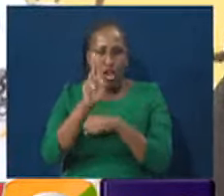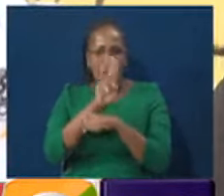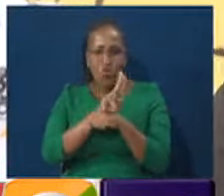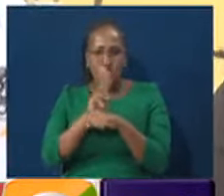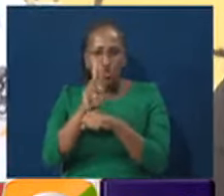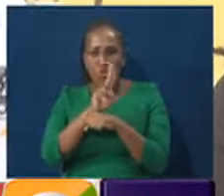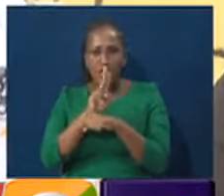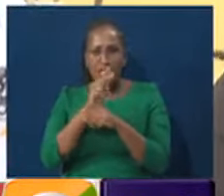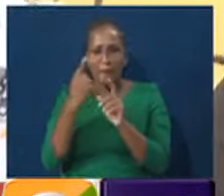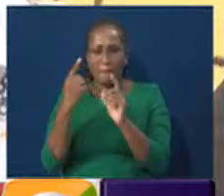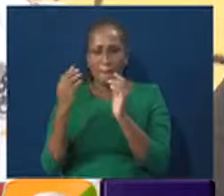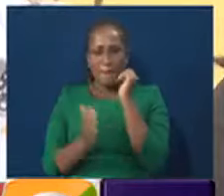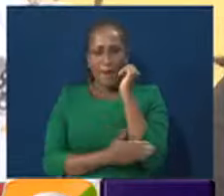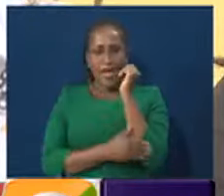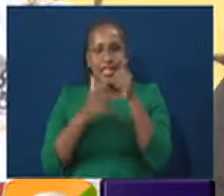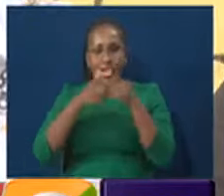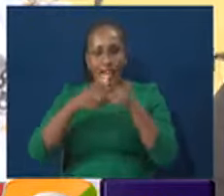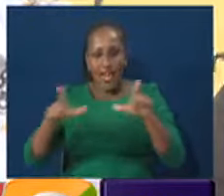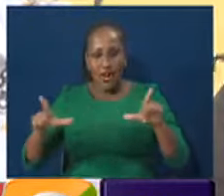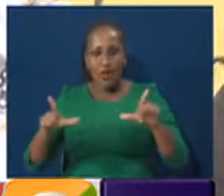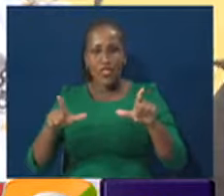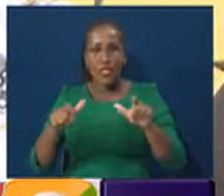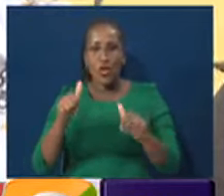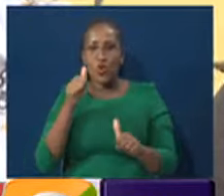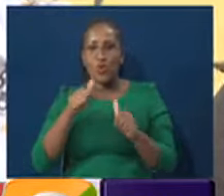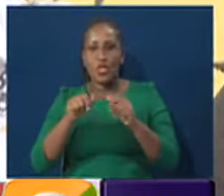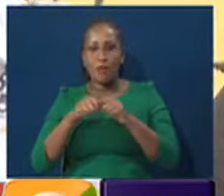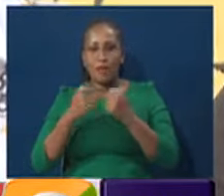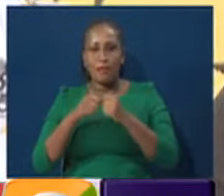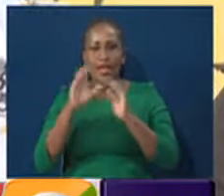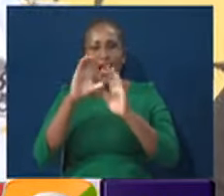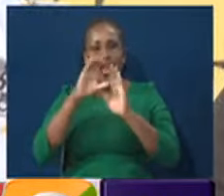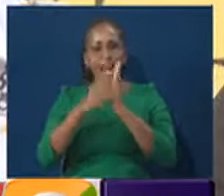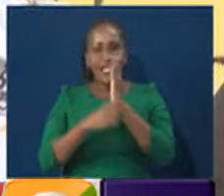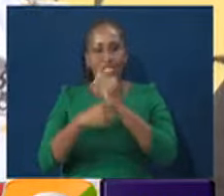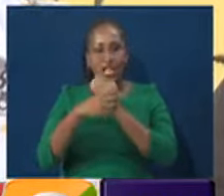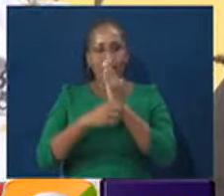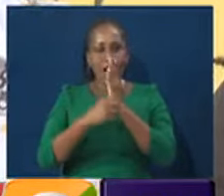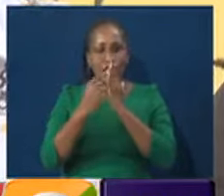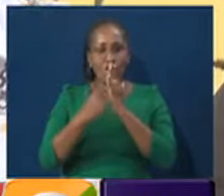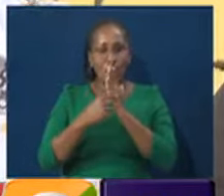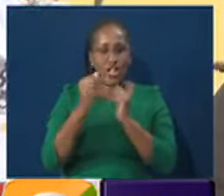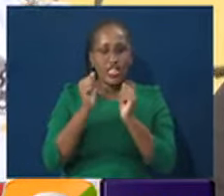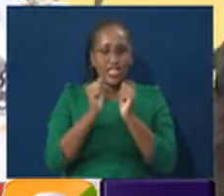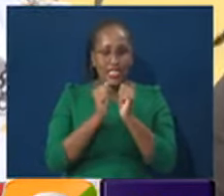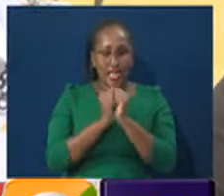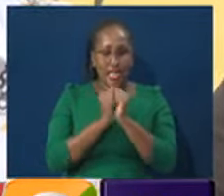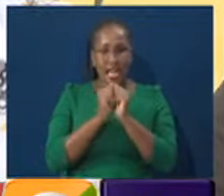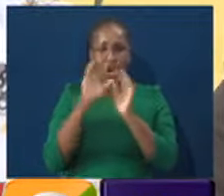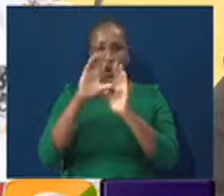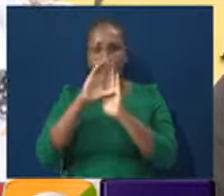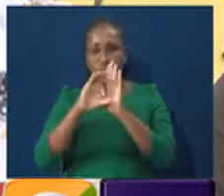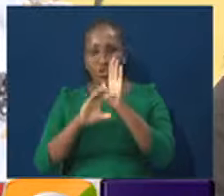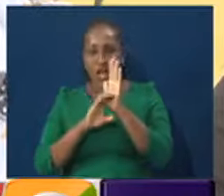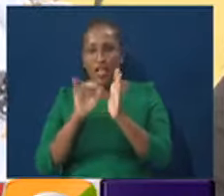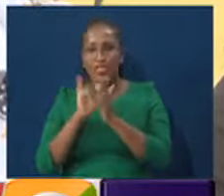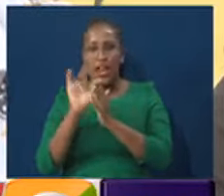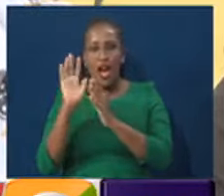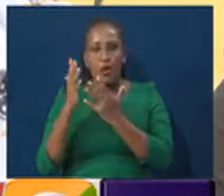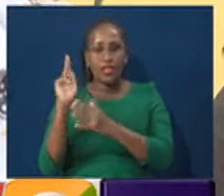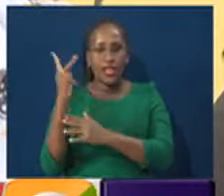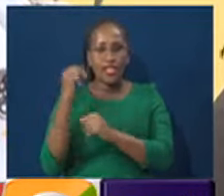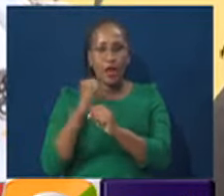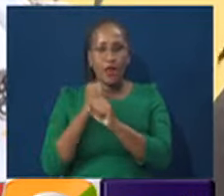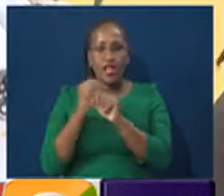illiberal language in clear breach of Article 10 of the Constitution. The assertion that Kenya operates as a